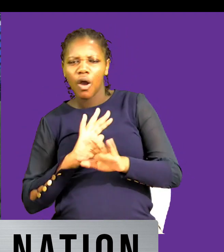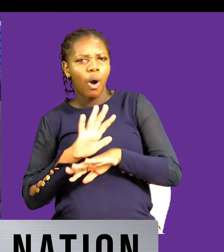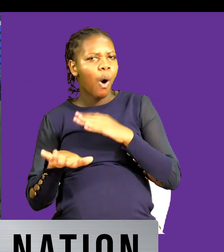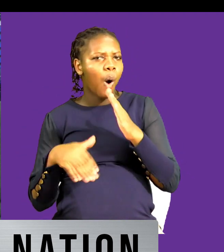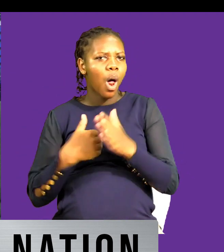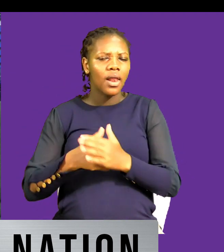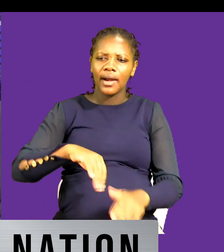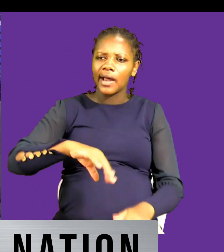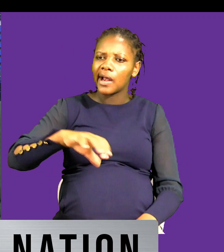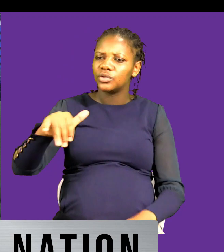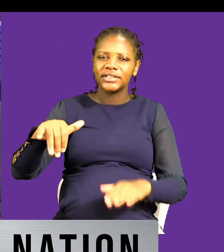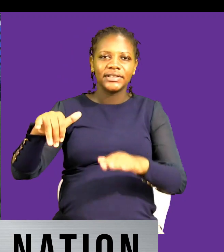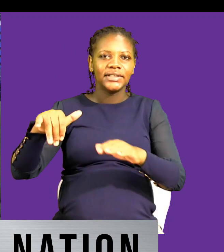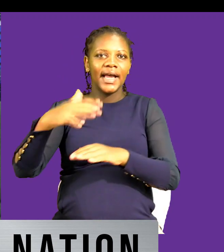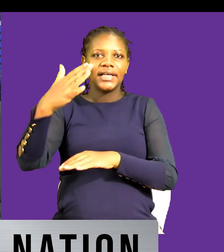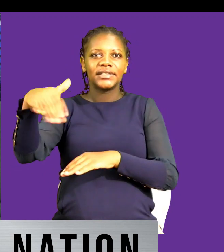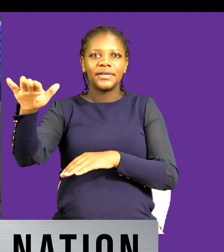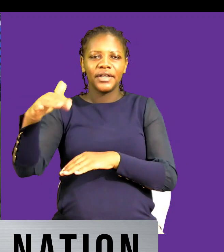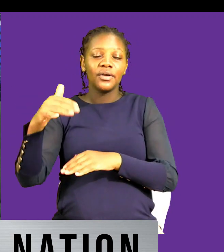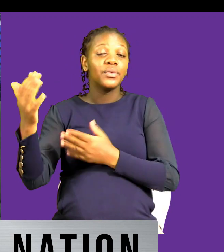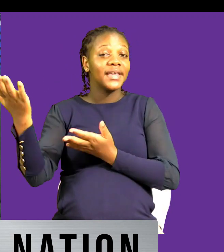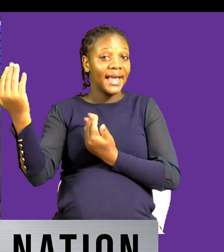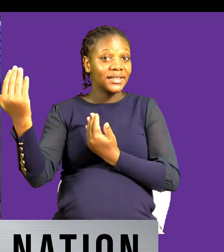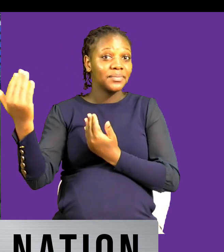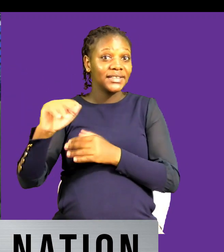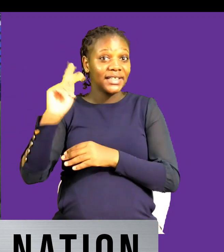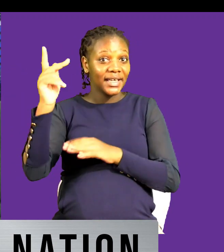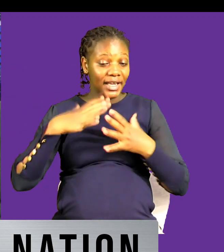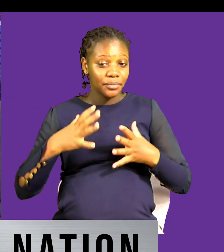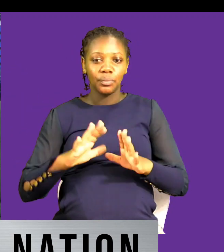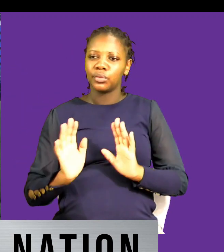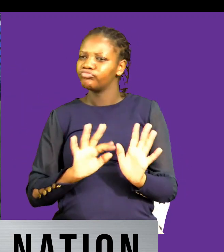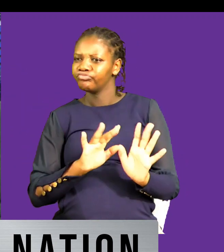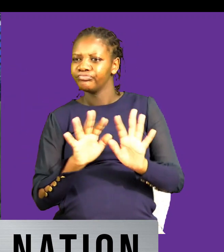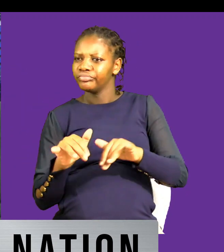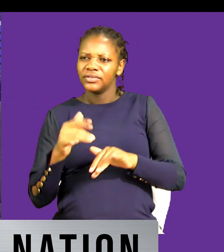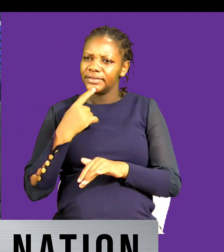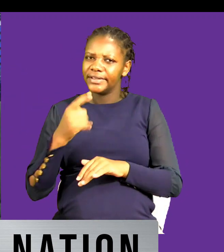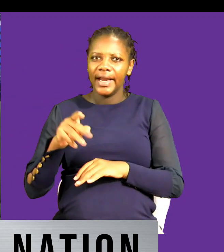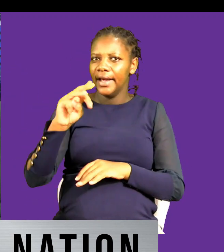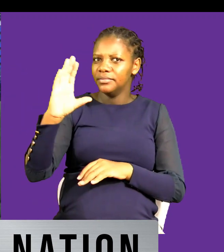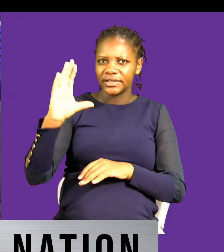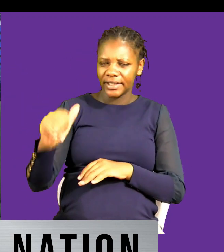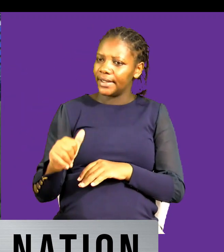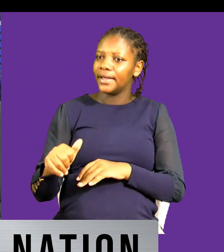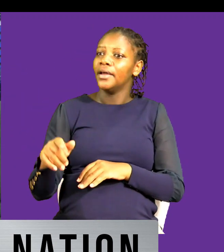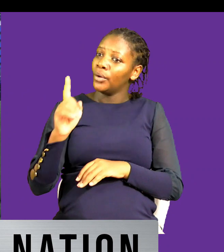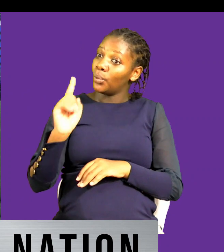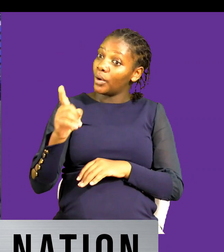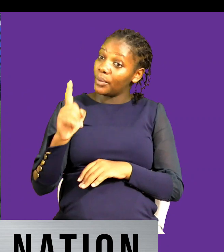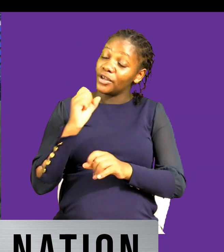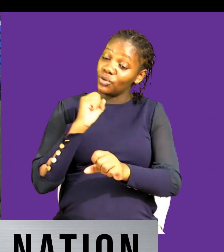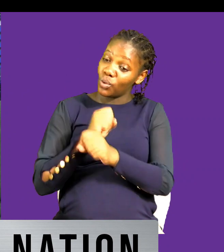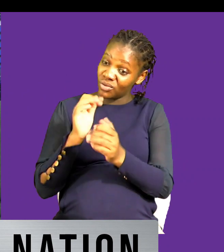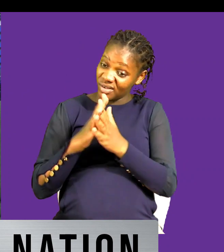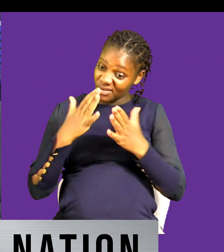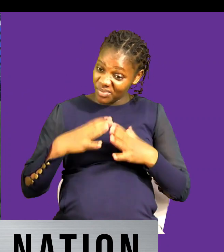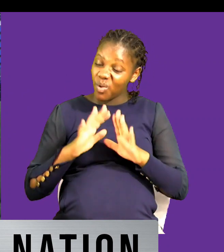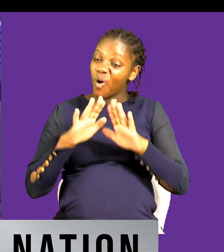that we collected signatures. We expect Kenyans to go and tell those MCAs that either you decide to work with the people